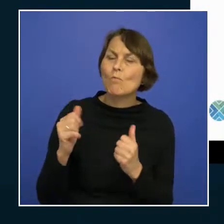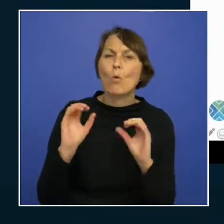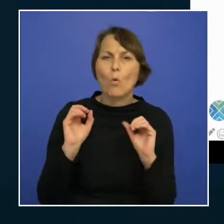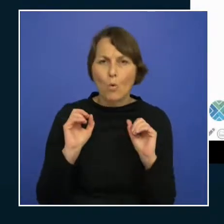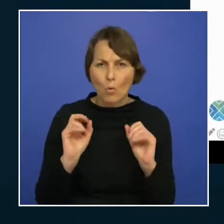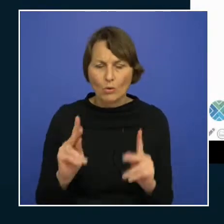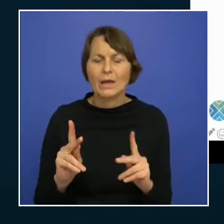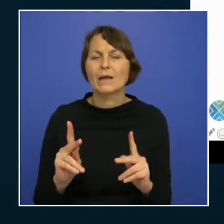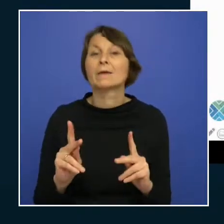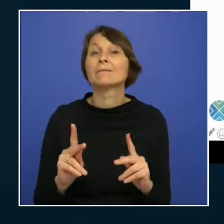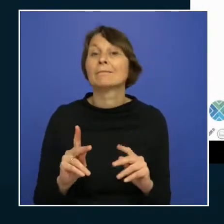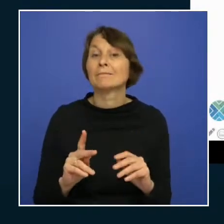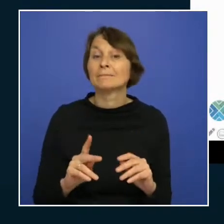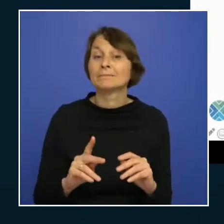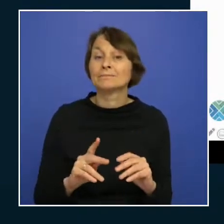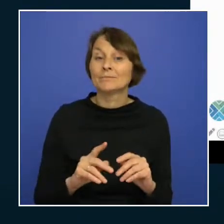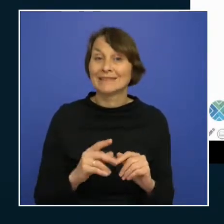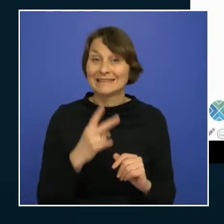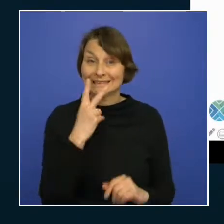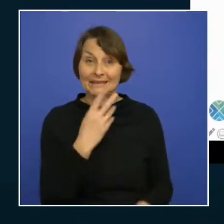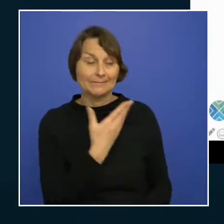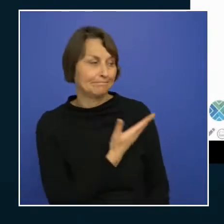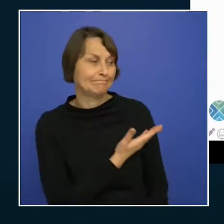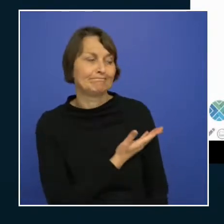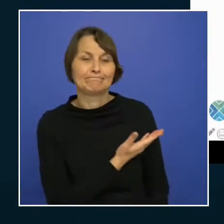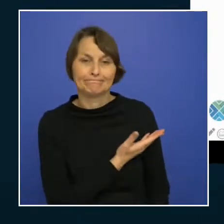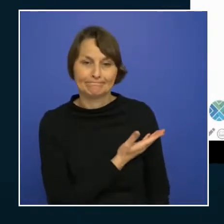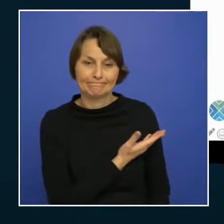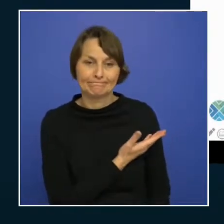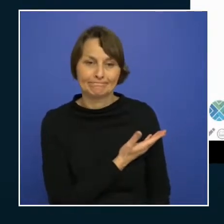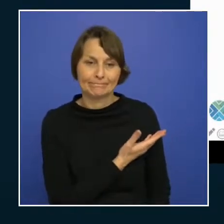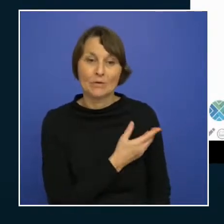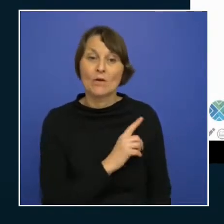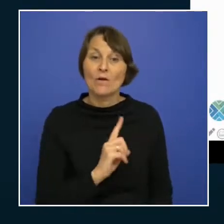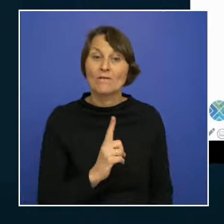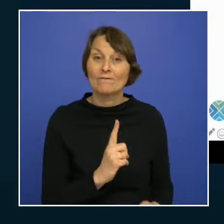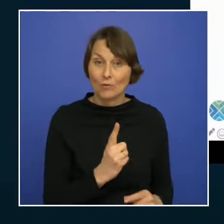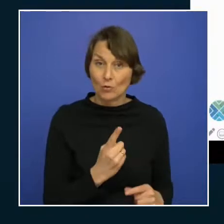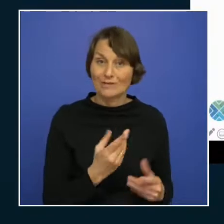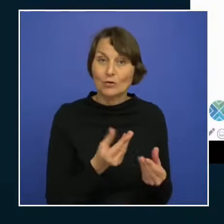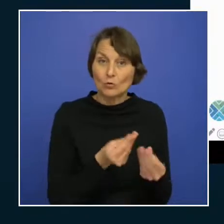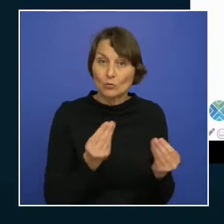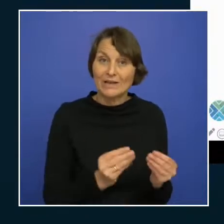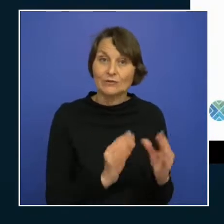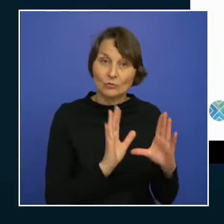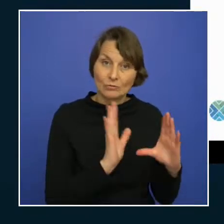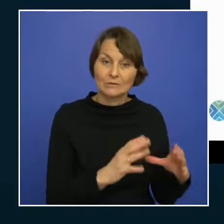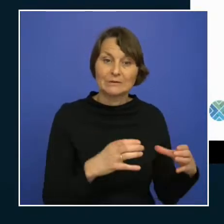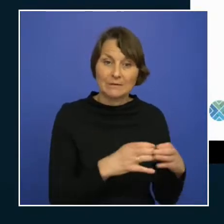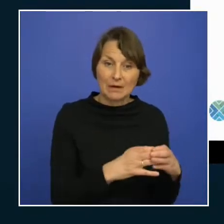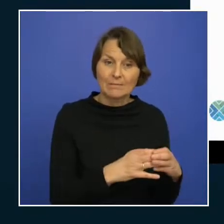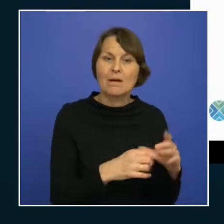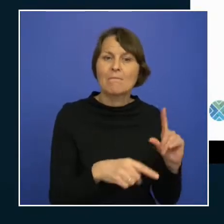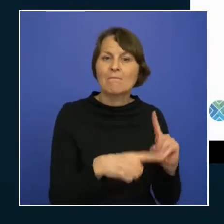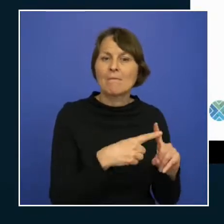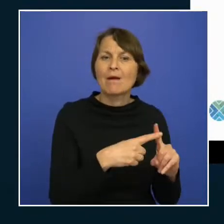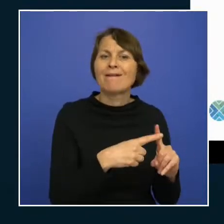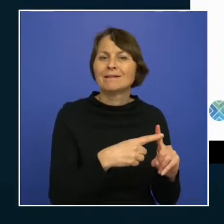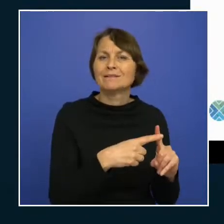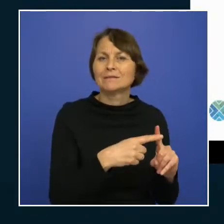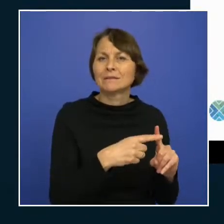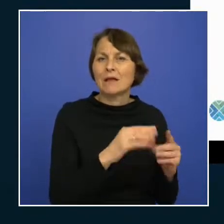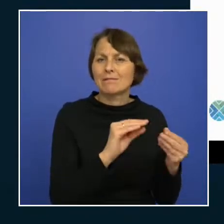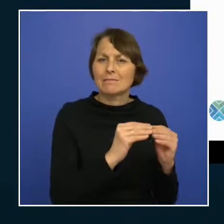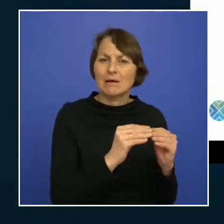with this image here. So they start with a resource type and they end with an instance number. And there are recommended